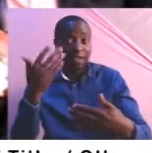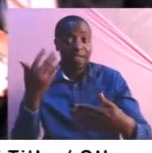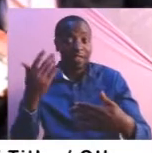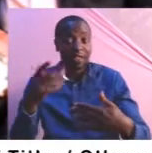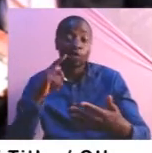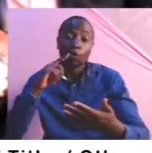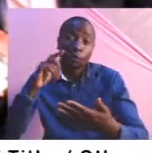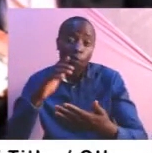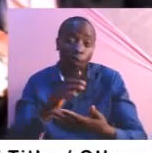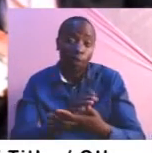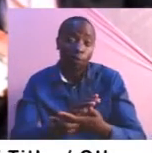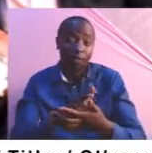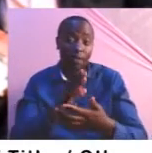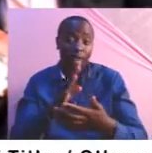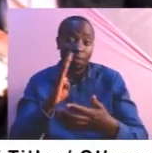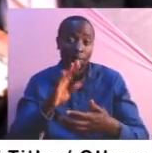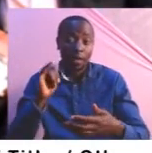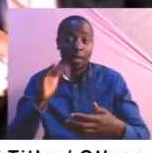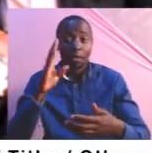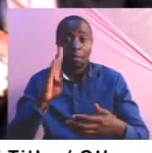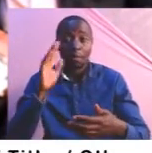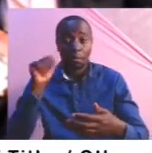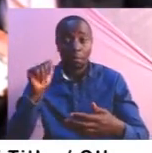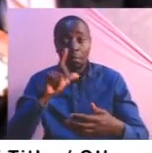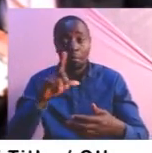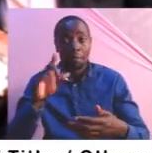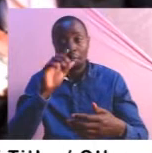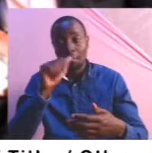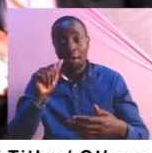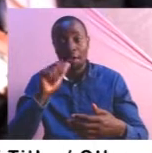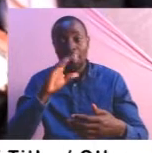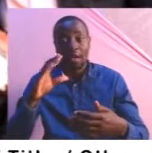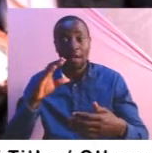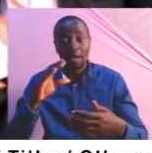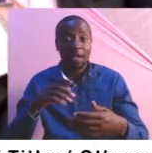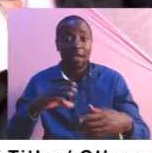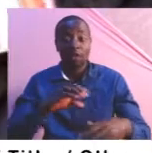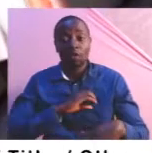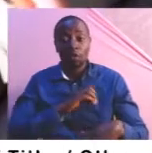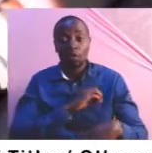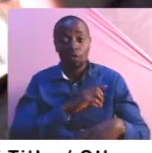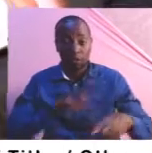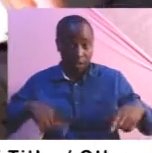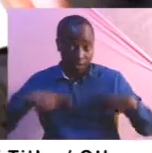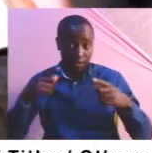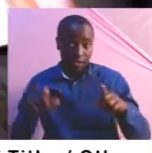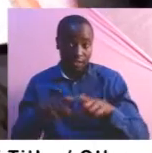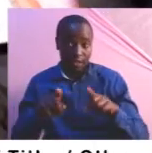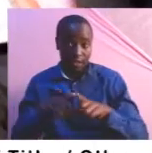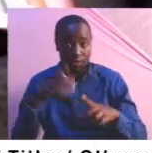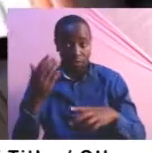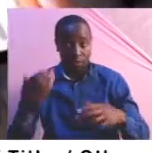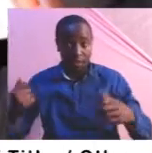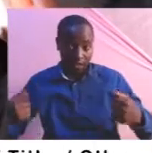been promised by Balak at the cost and at the expense of his life. And the words that God has said. That is the same thing that is